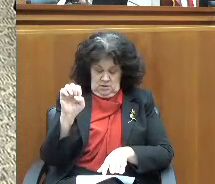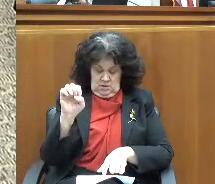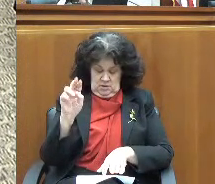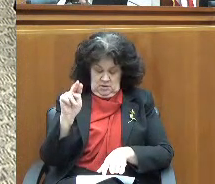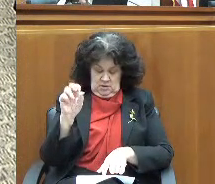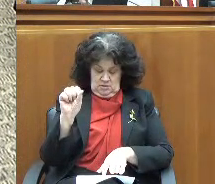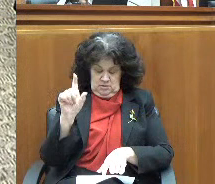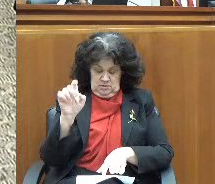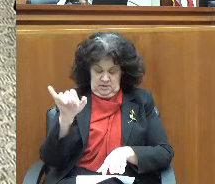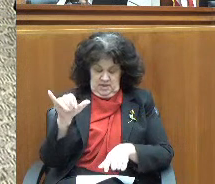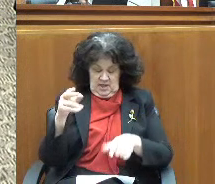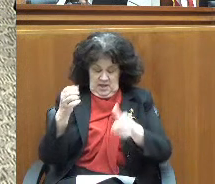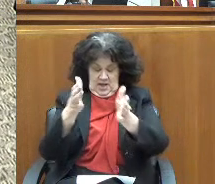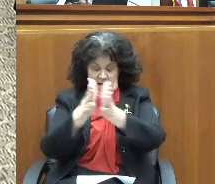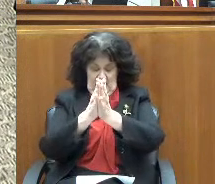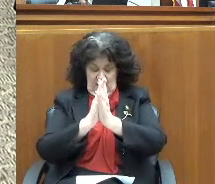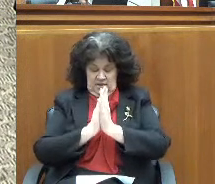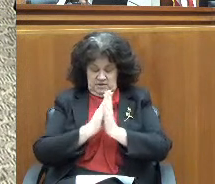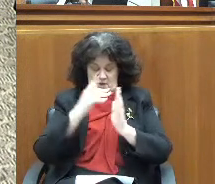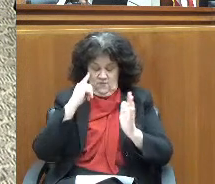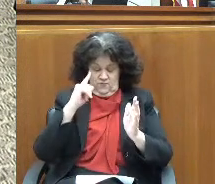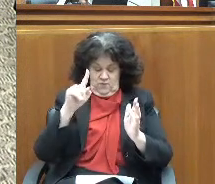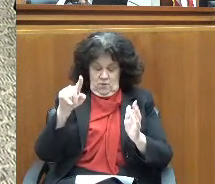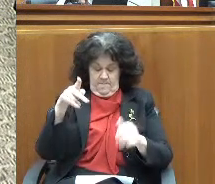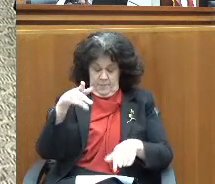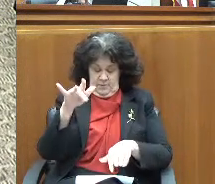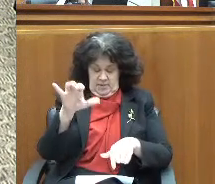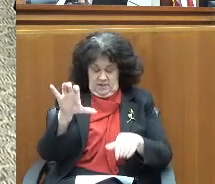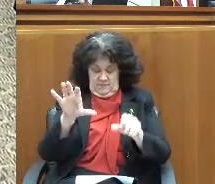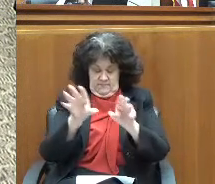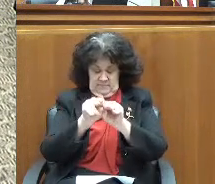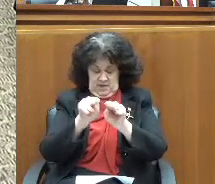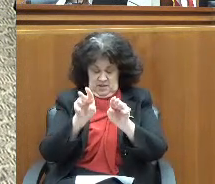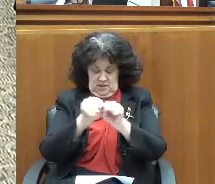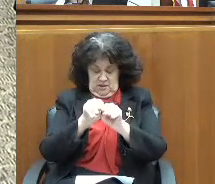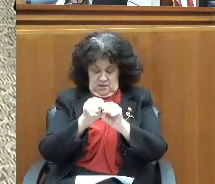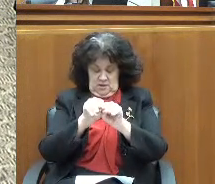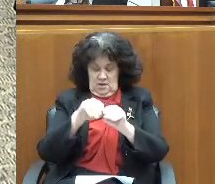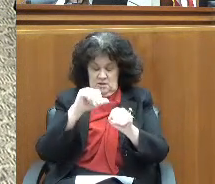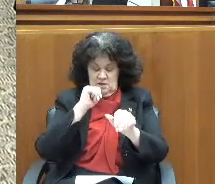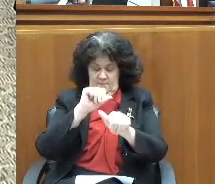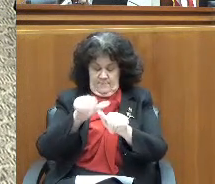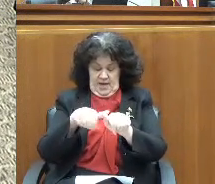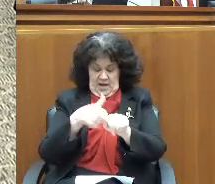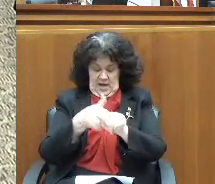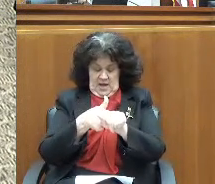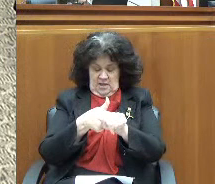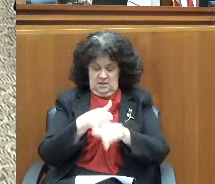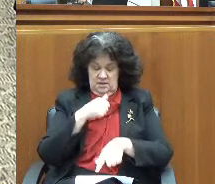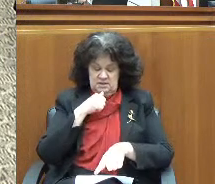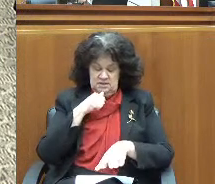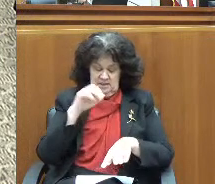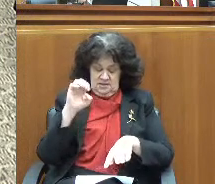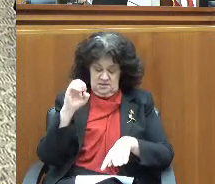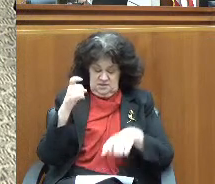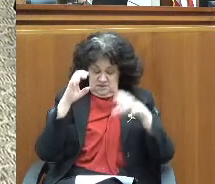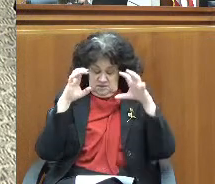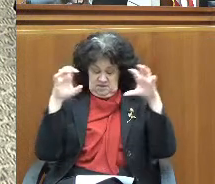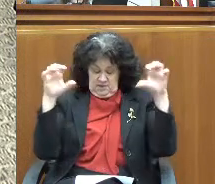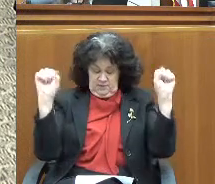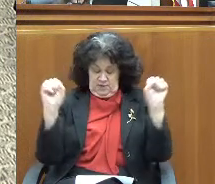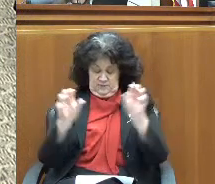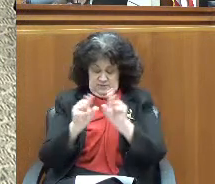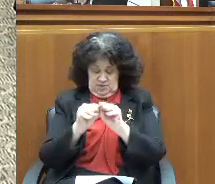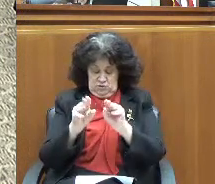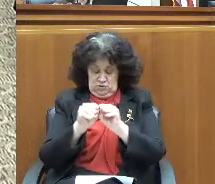in open meeting, so that's why we're not doing it behind executive session. Okay, let me just get a motion. Ms.